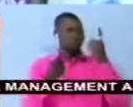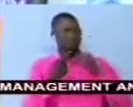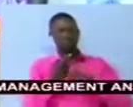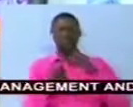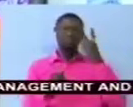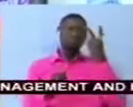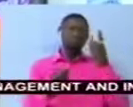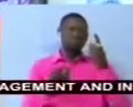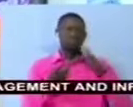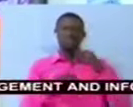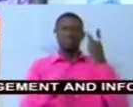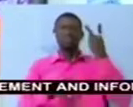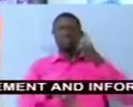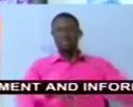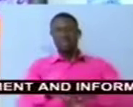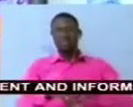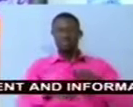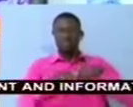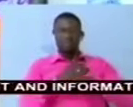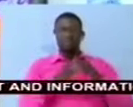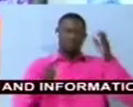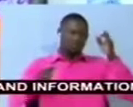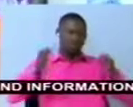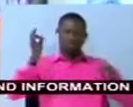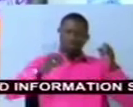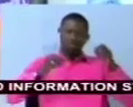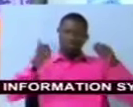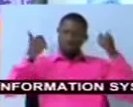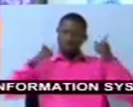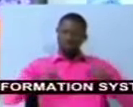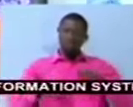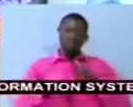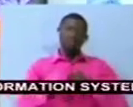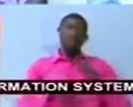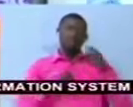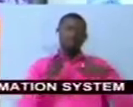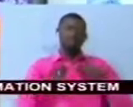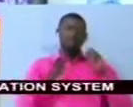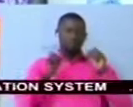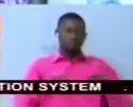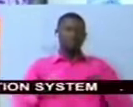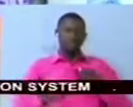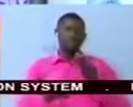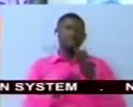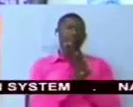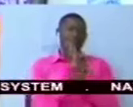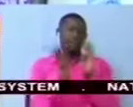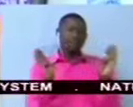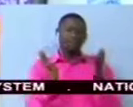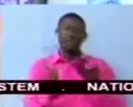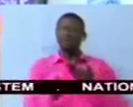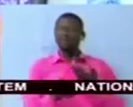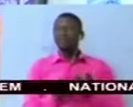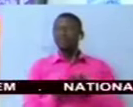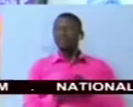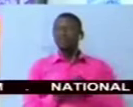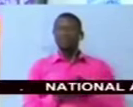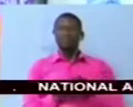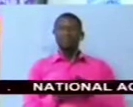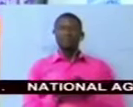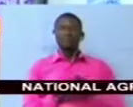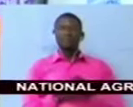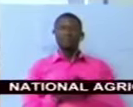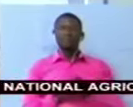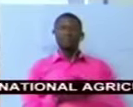for the second time in the court proceedings. Nyom nyu am bail. They were also granted bail. At what stage